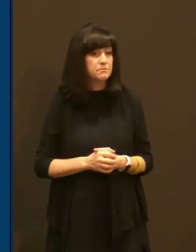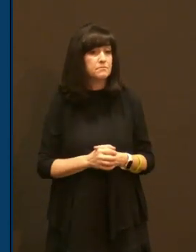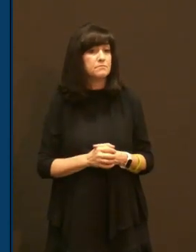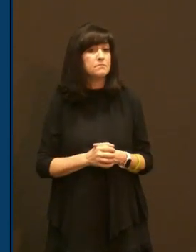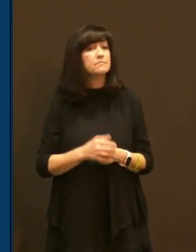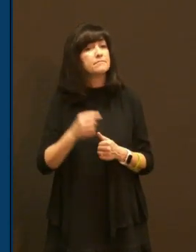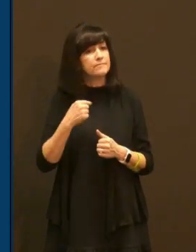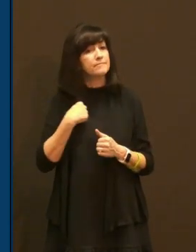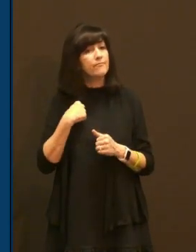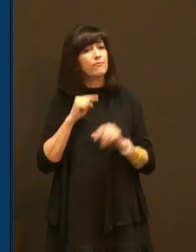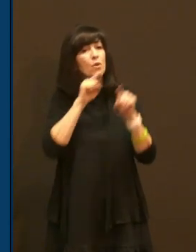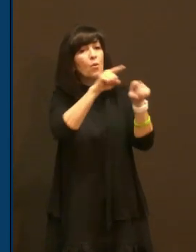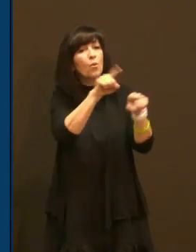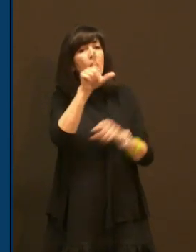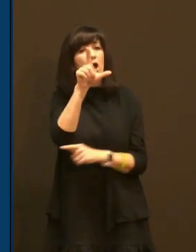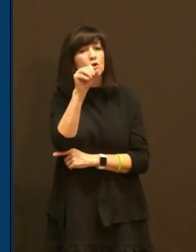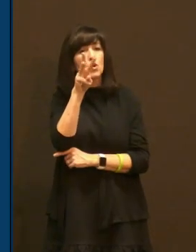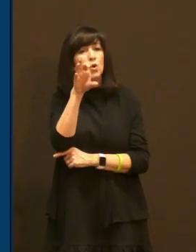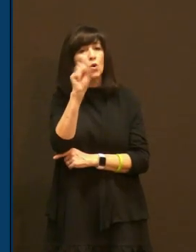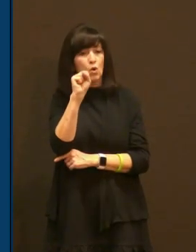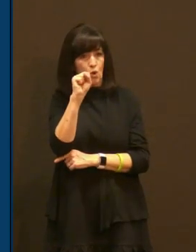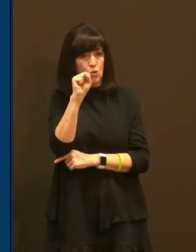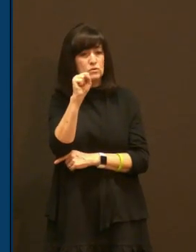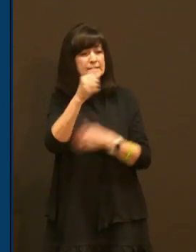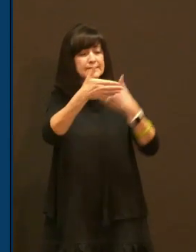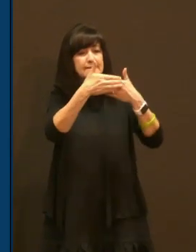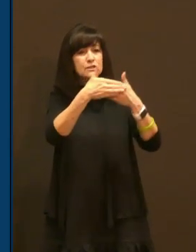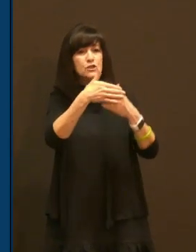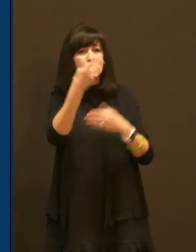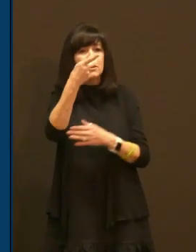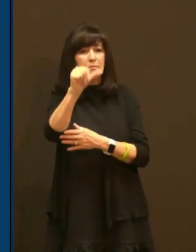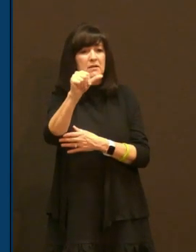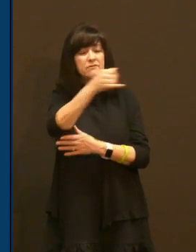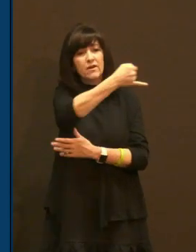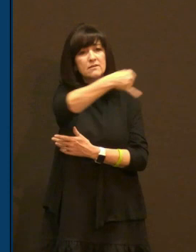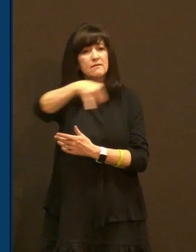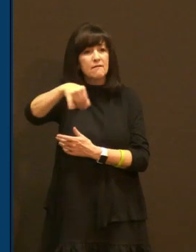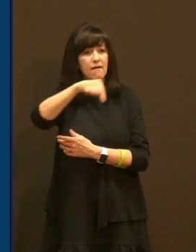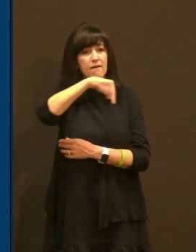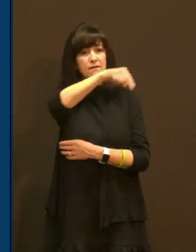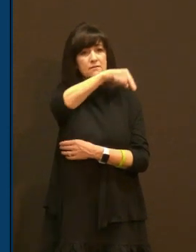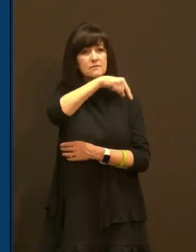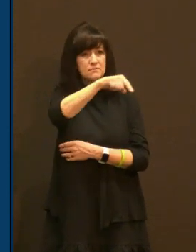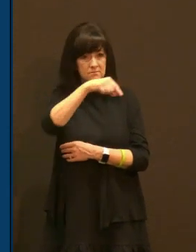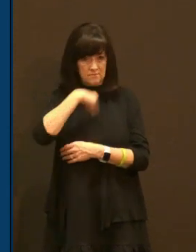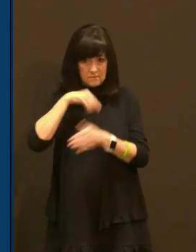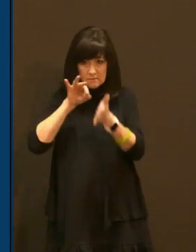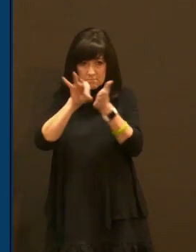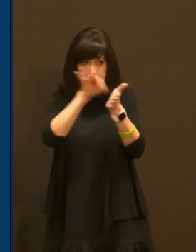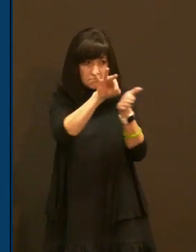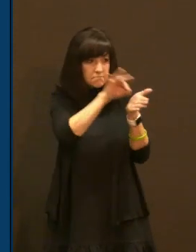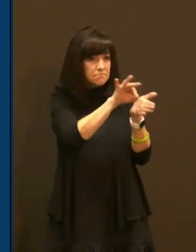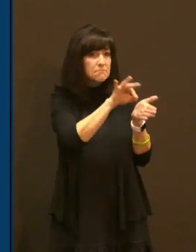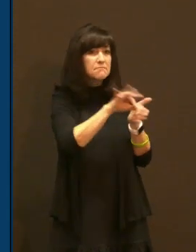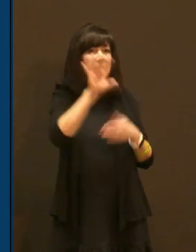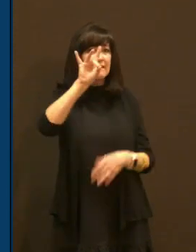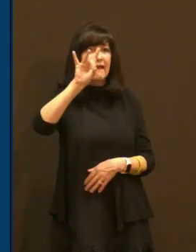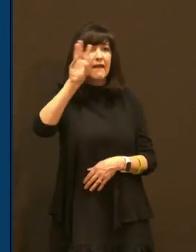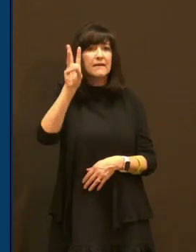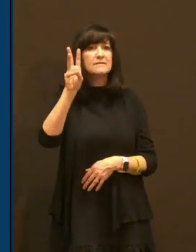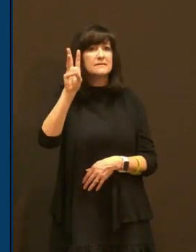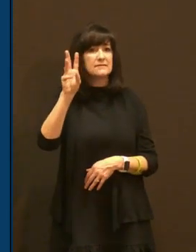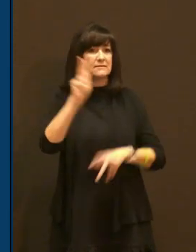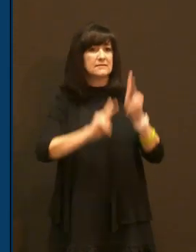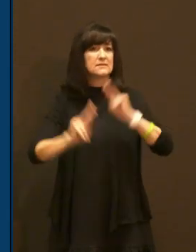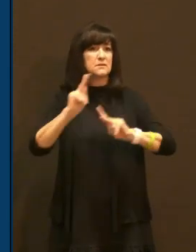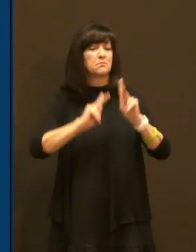near the Pennsylvania line and drove through the parking lot and counted 86 out-of-state license plates, and